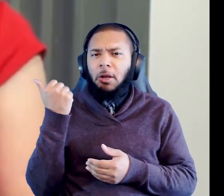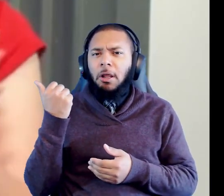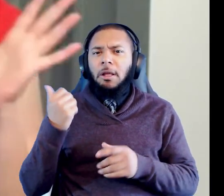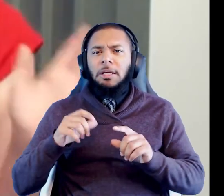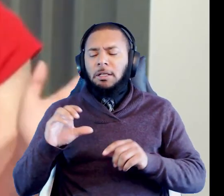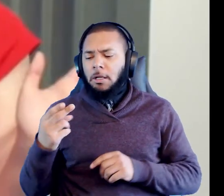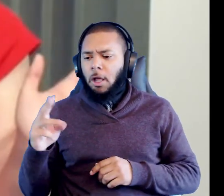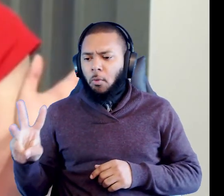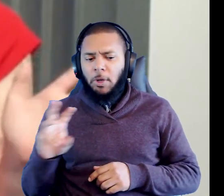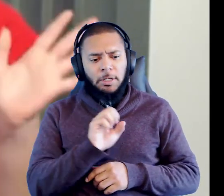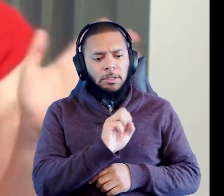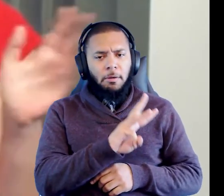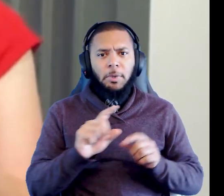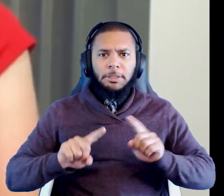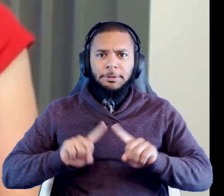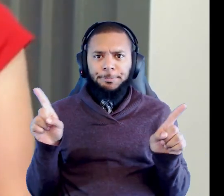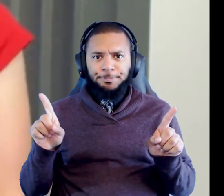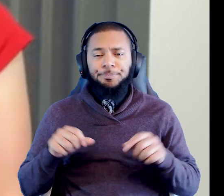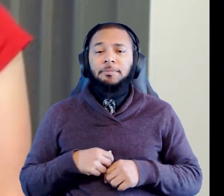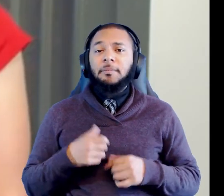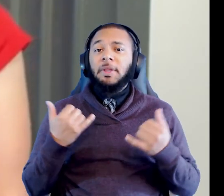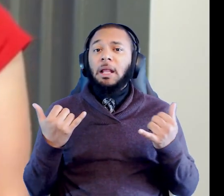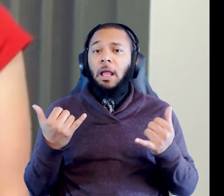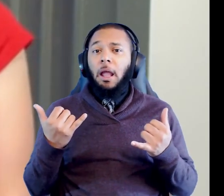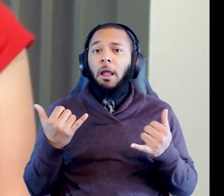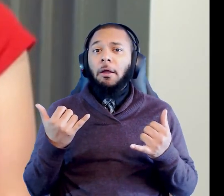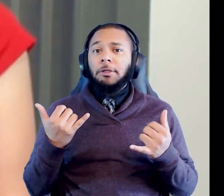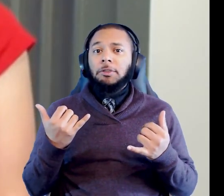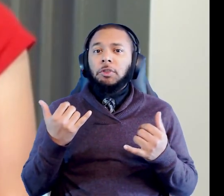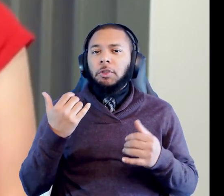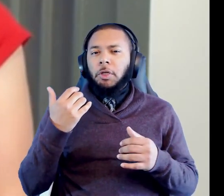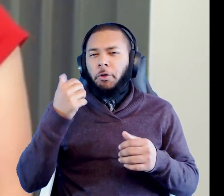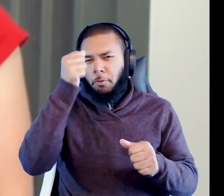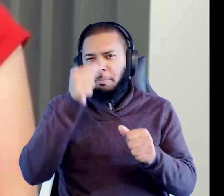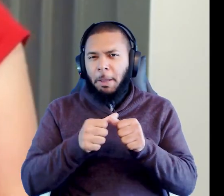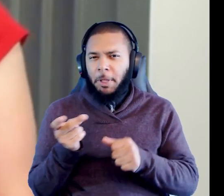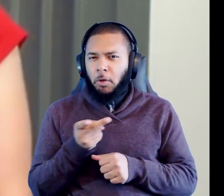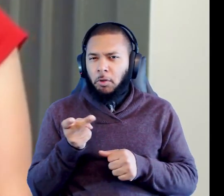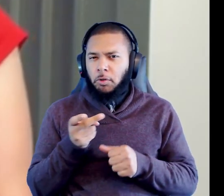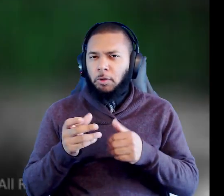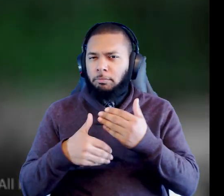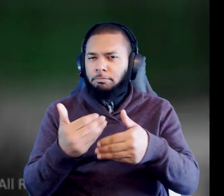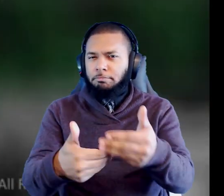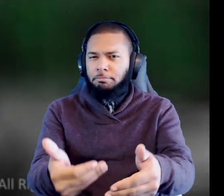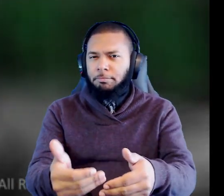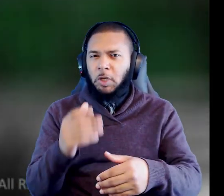hardware and software and now you'll know the two of those words as we go forward in our lessons